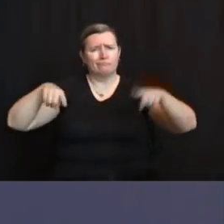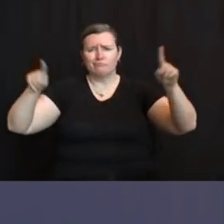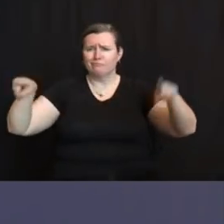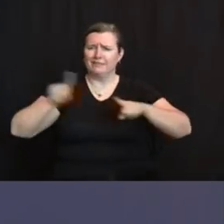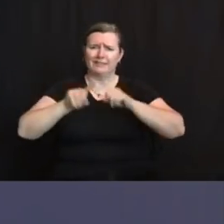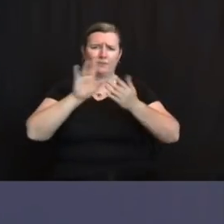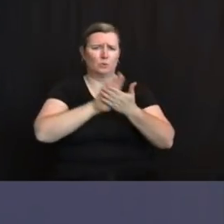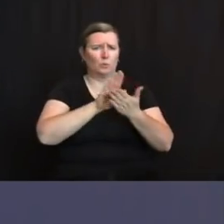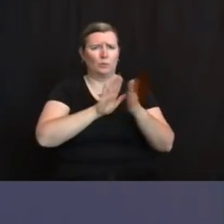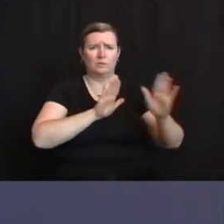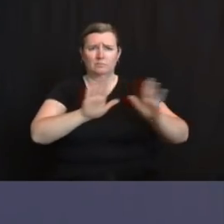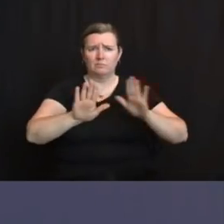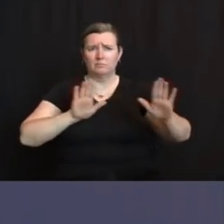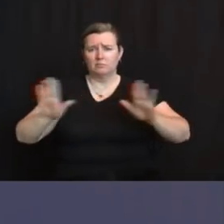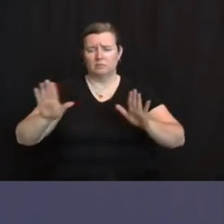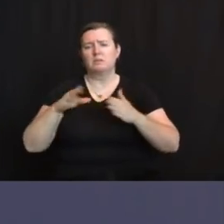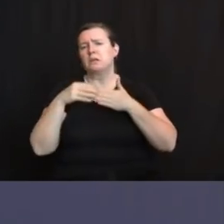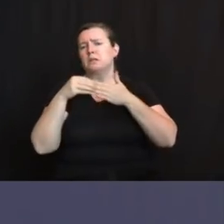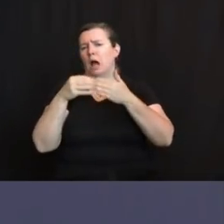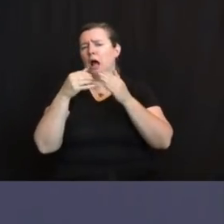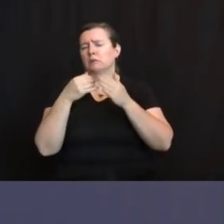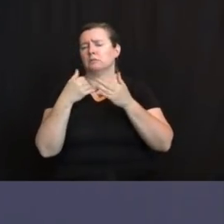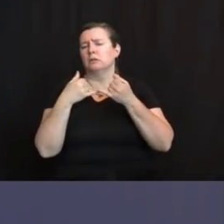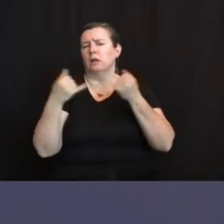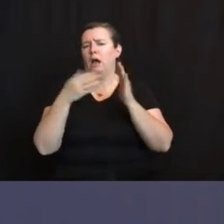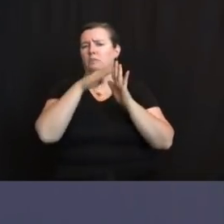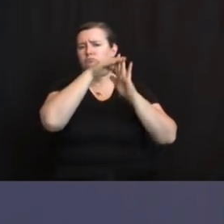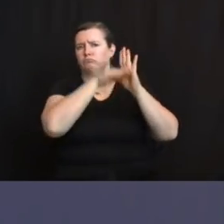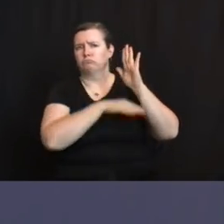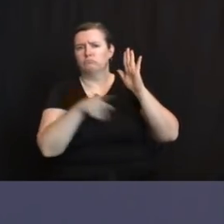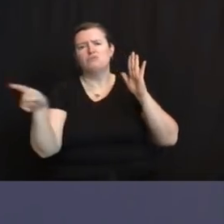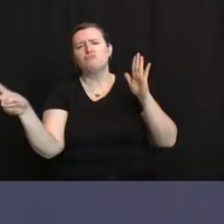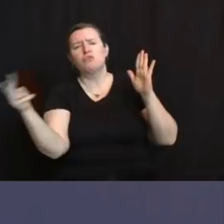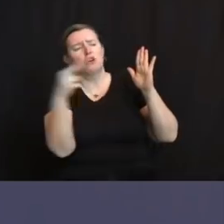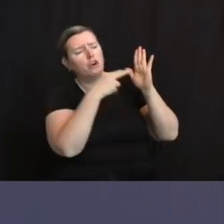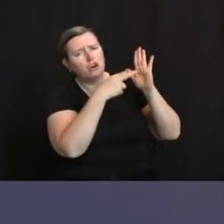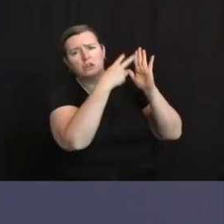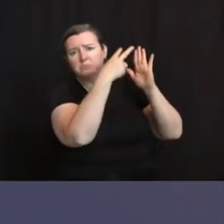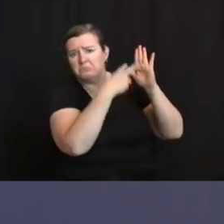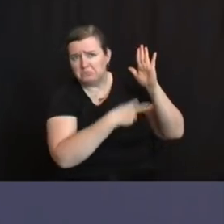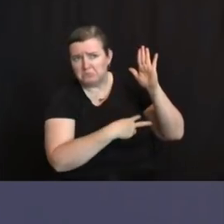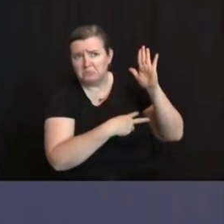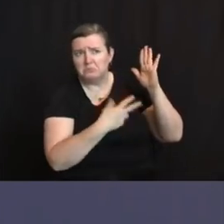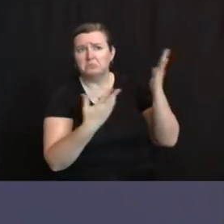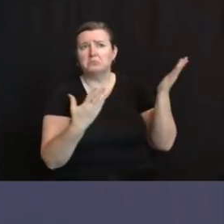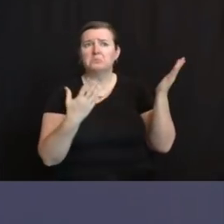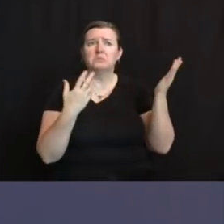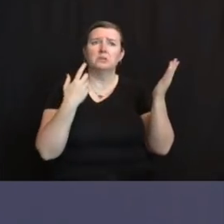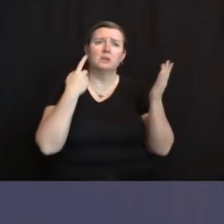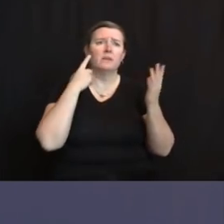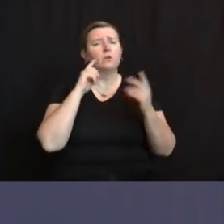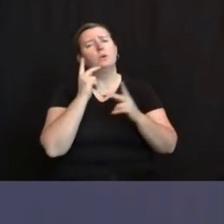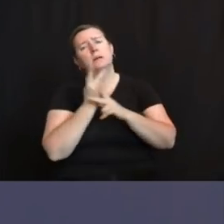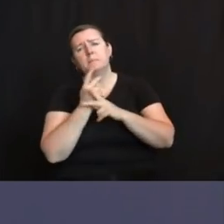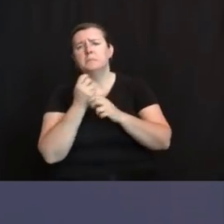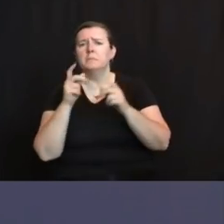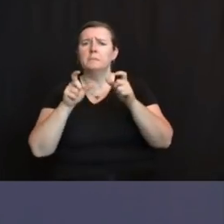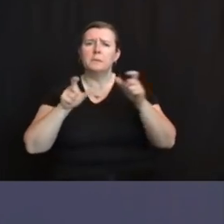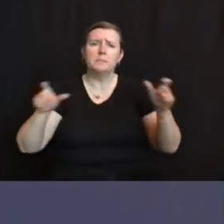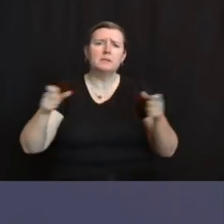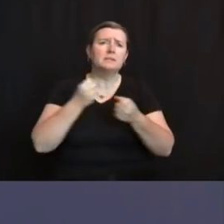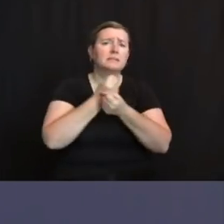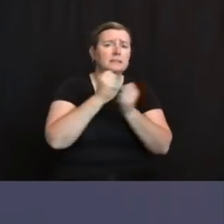guidance will have clear standards to be followed in every district to ensure the safety of everyone in our school facilities, individual